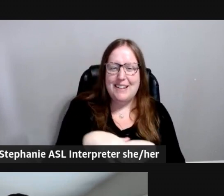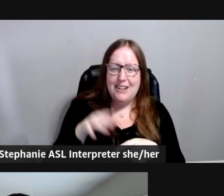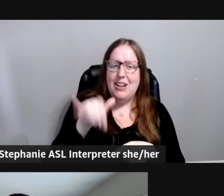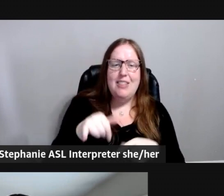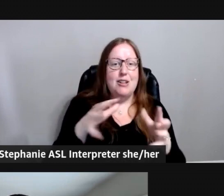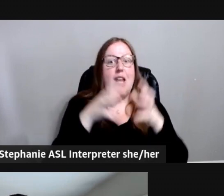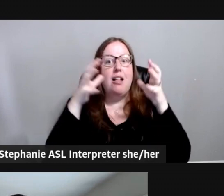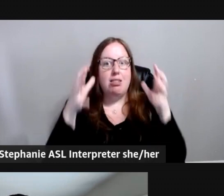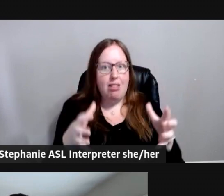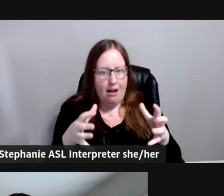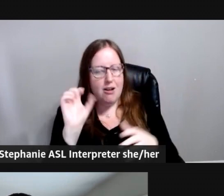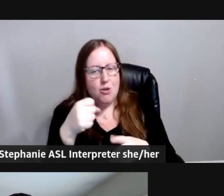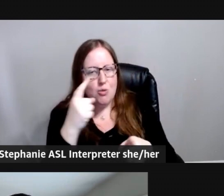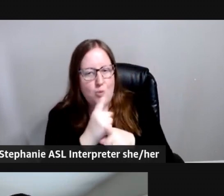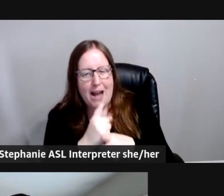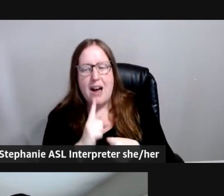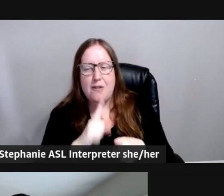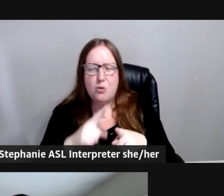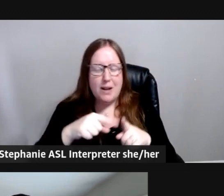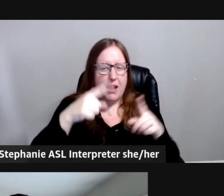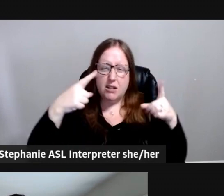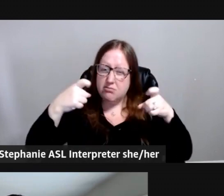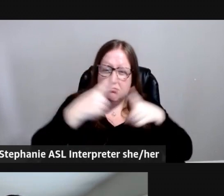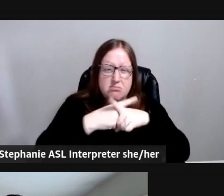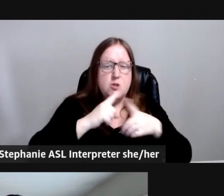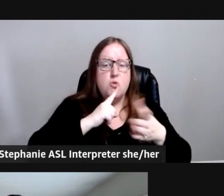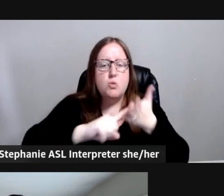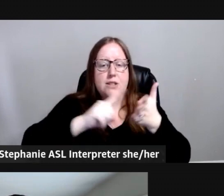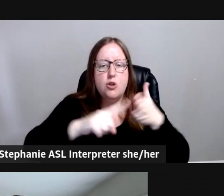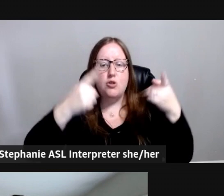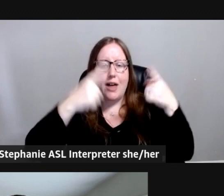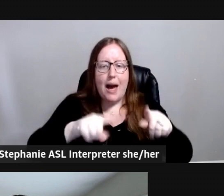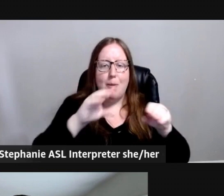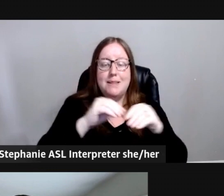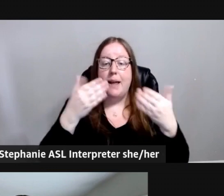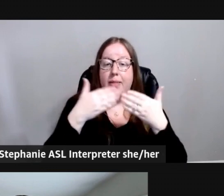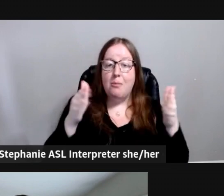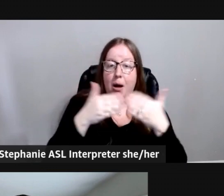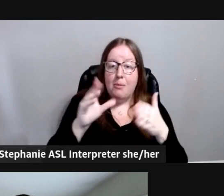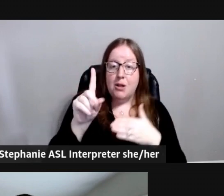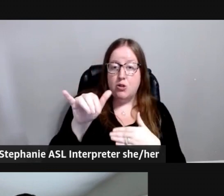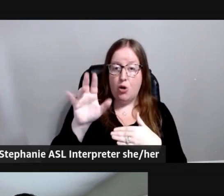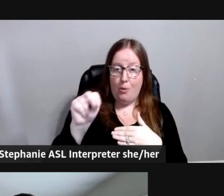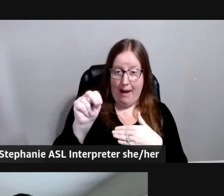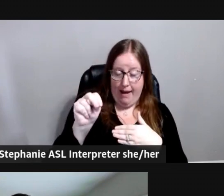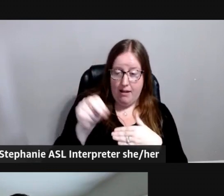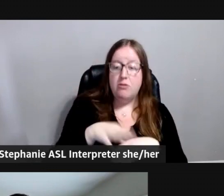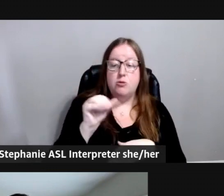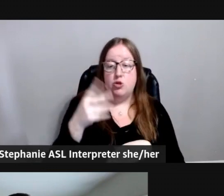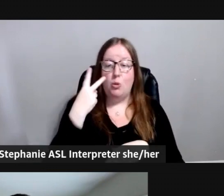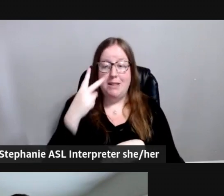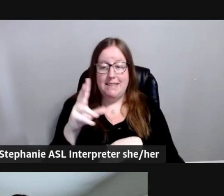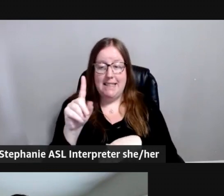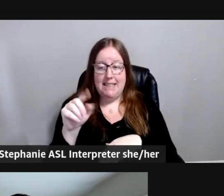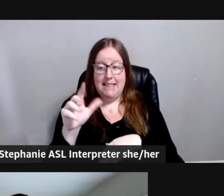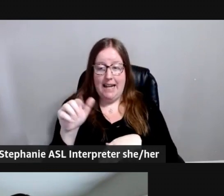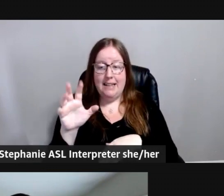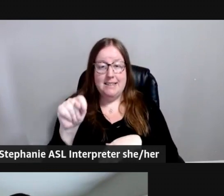of academic research that happens, and they're all in public domain. So often the challenge is how do you get that data set into your